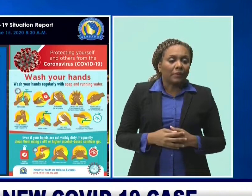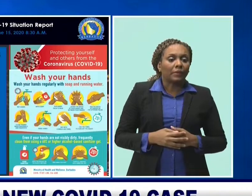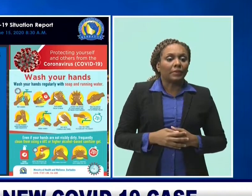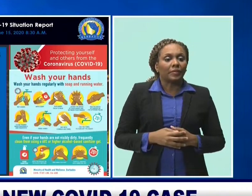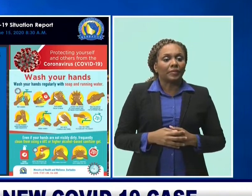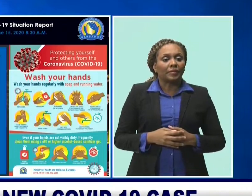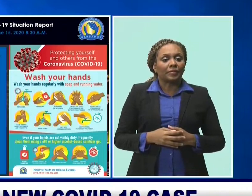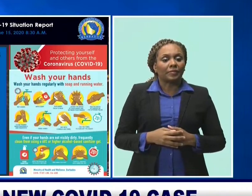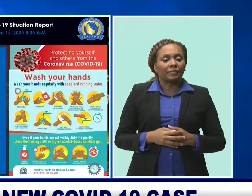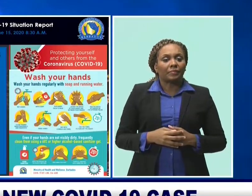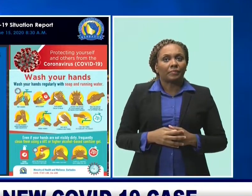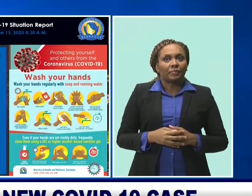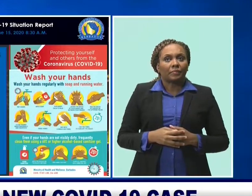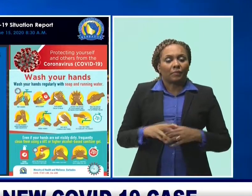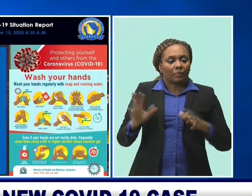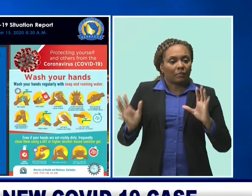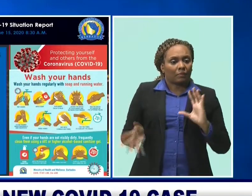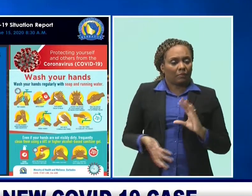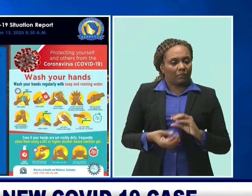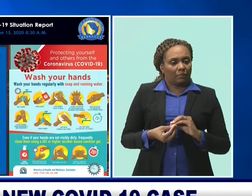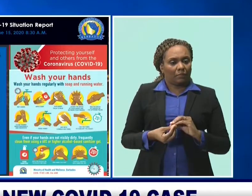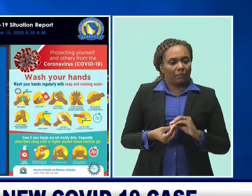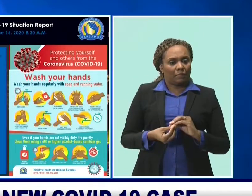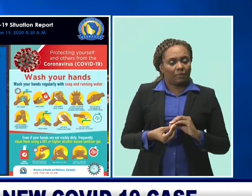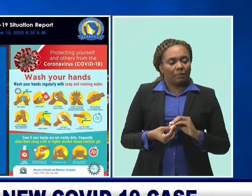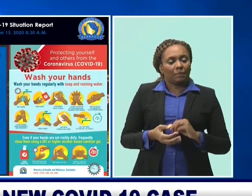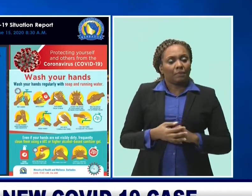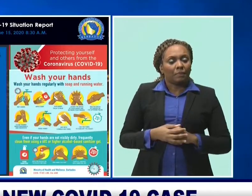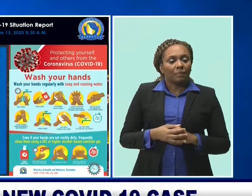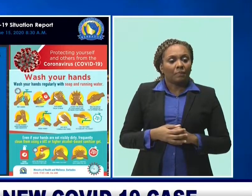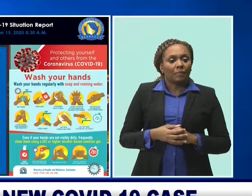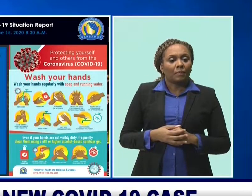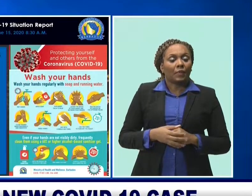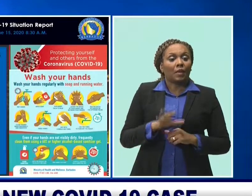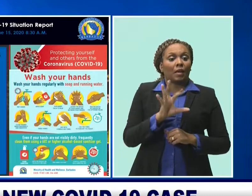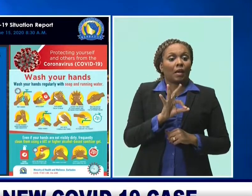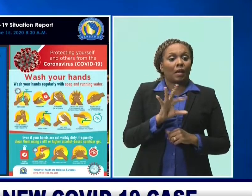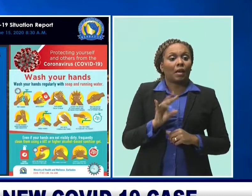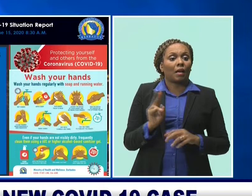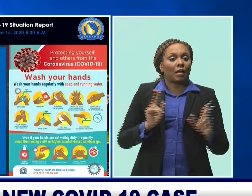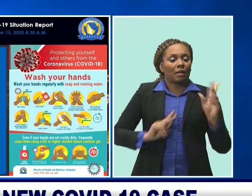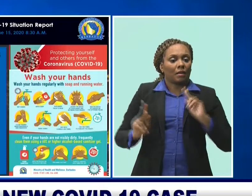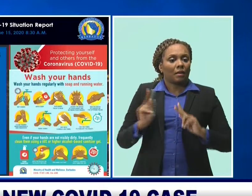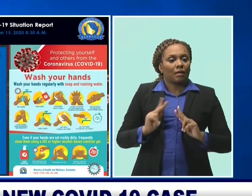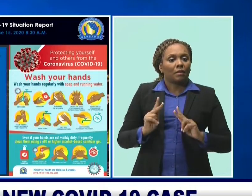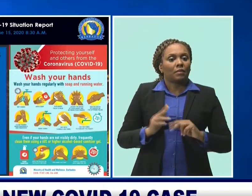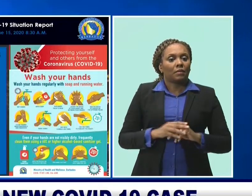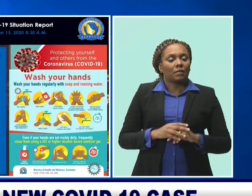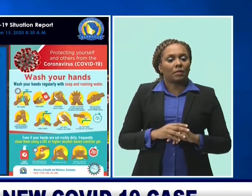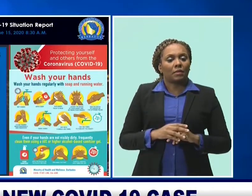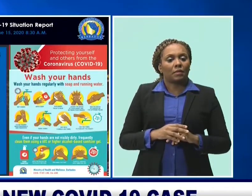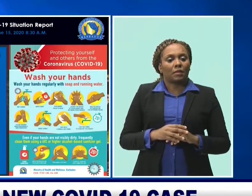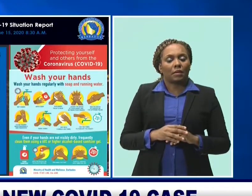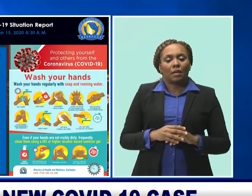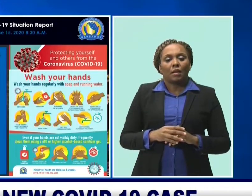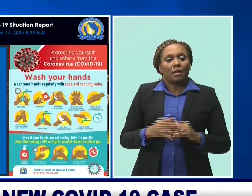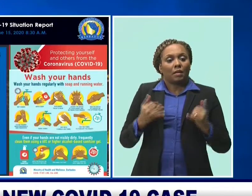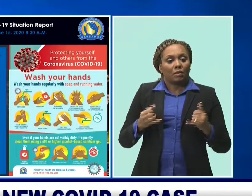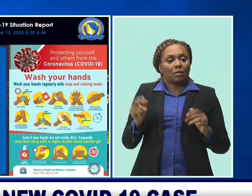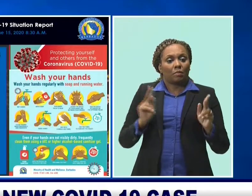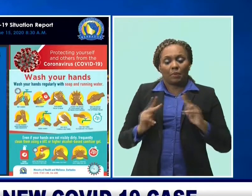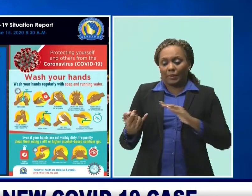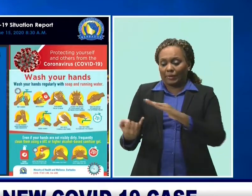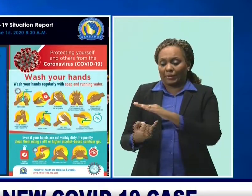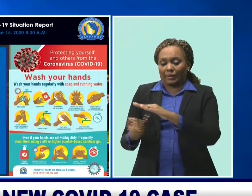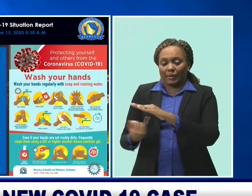St. Lucie. She brings the number of confirmed cases in Barbados to 97 and the number of people in isolation to 7, since no